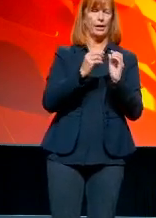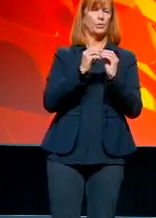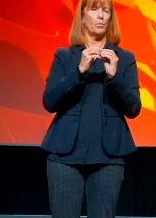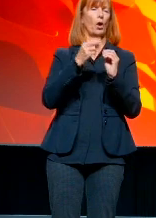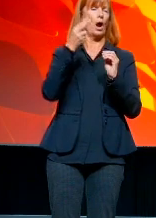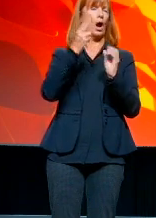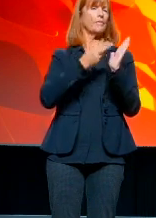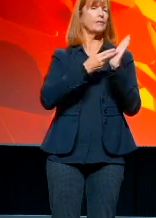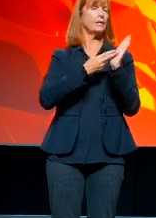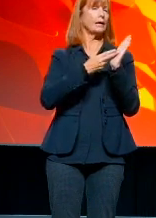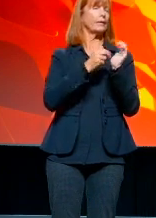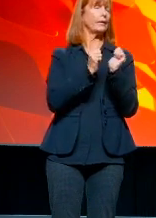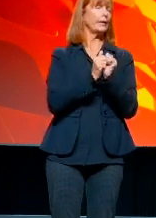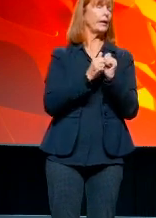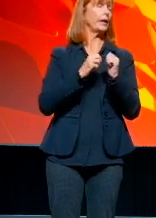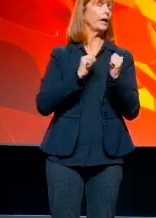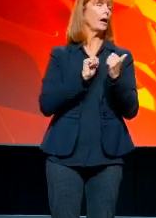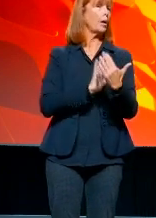right? So I think so.